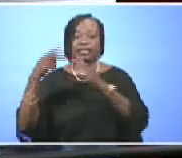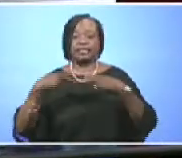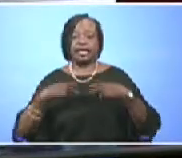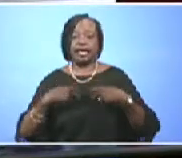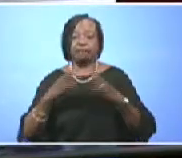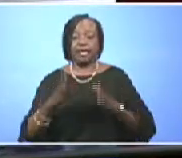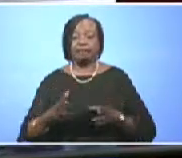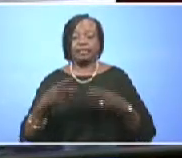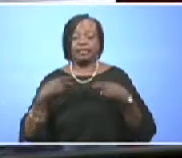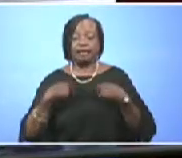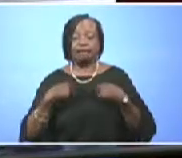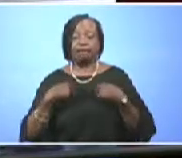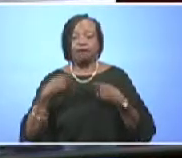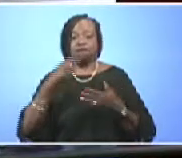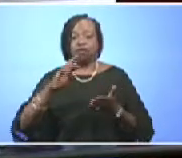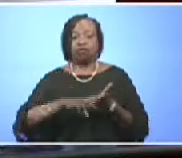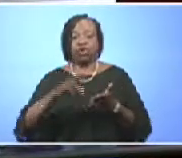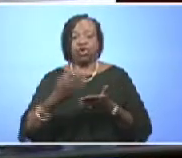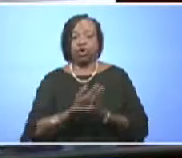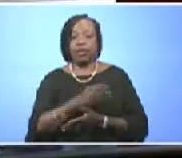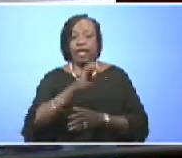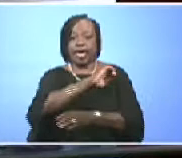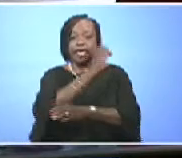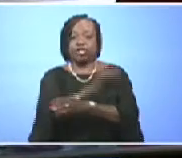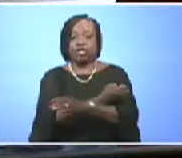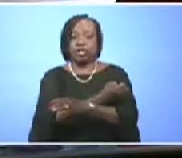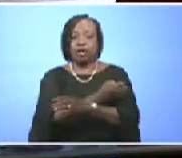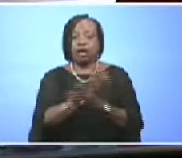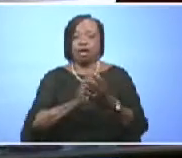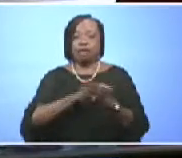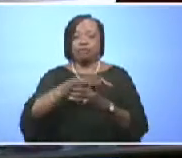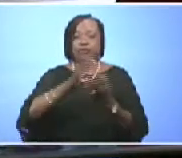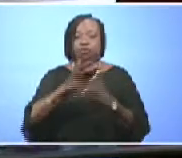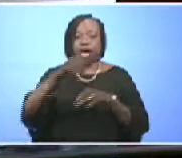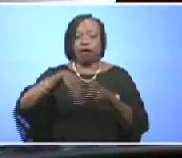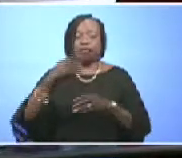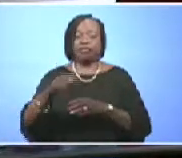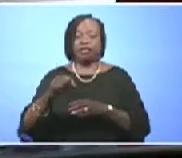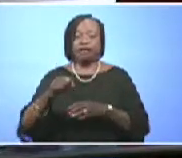Family Islands. It's going to be important for you to look at those.